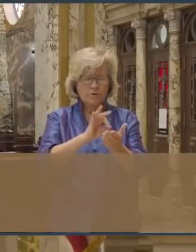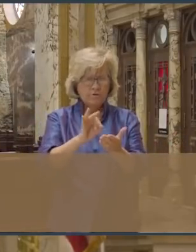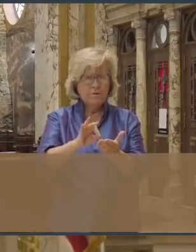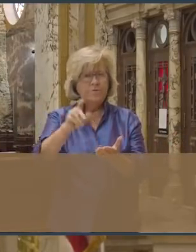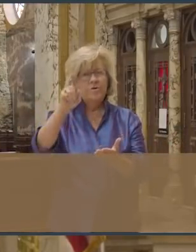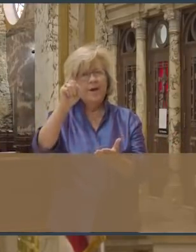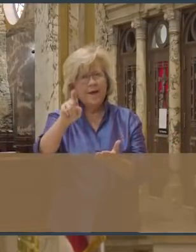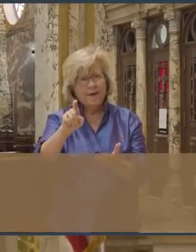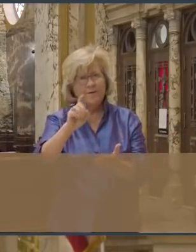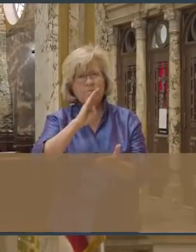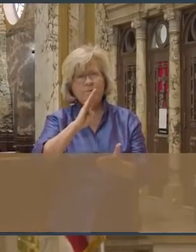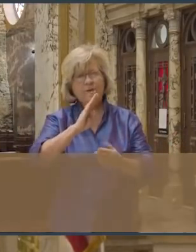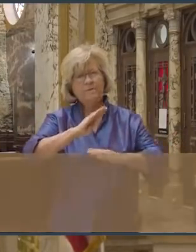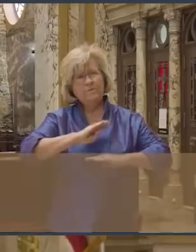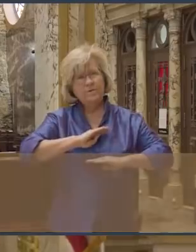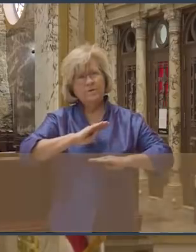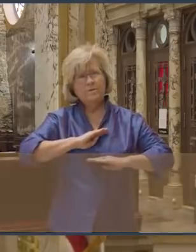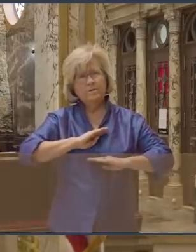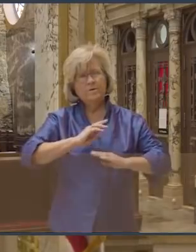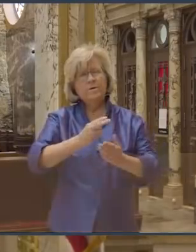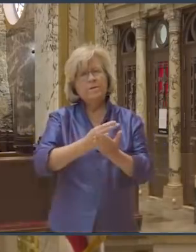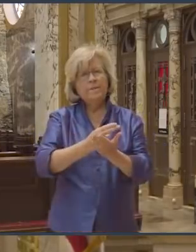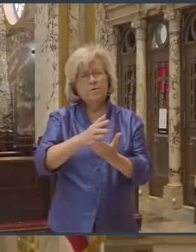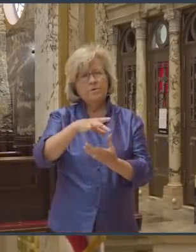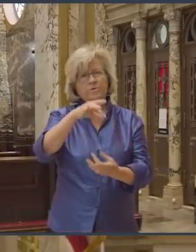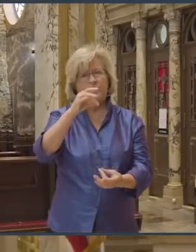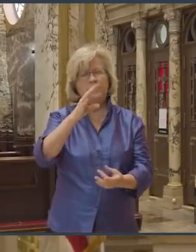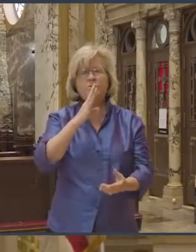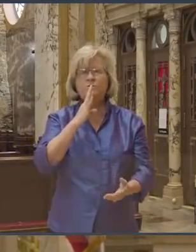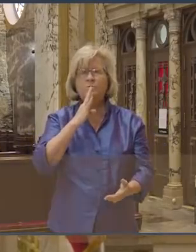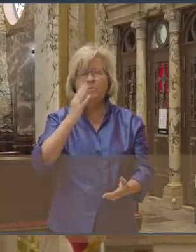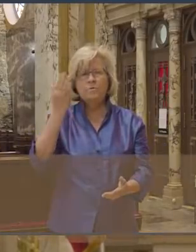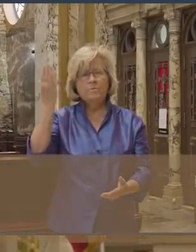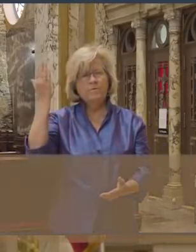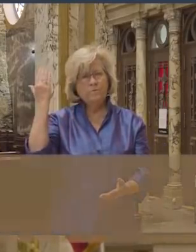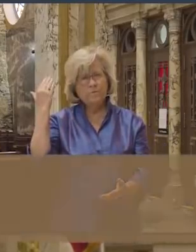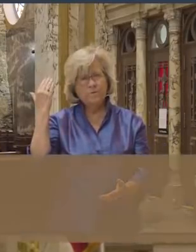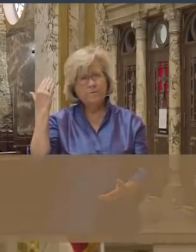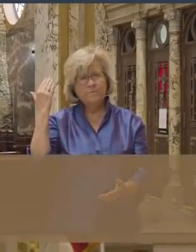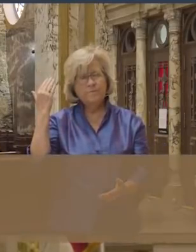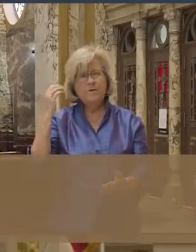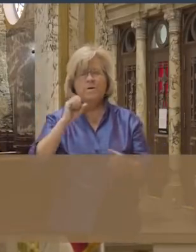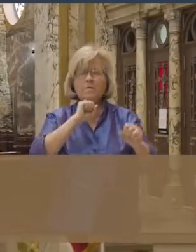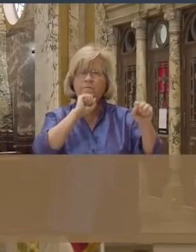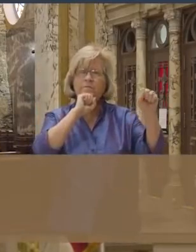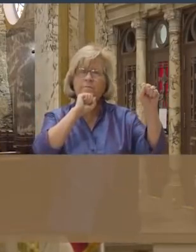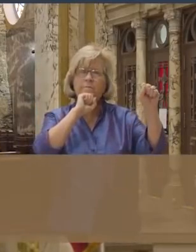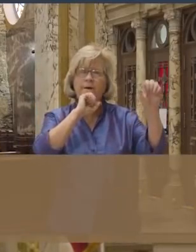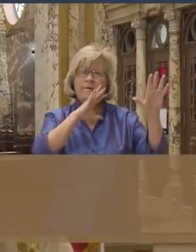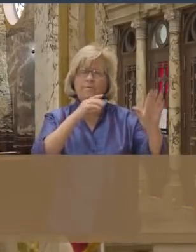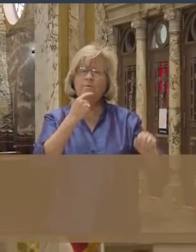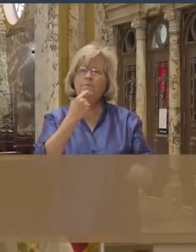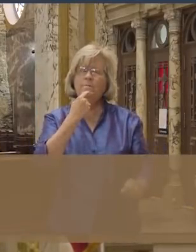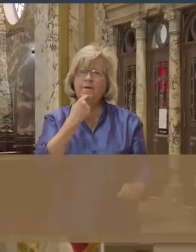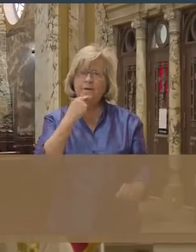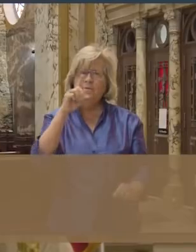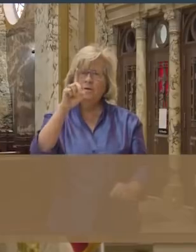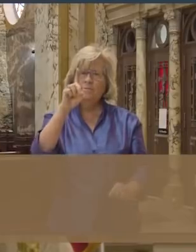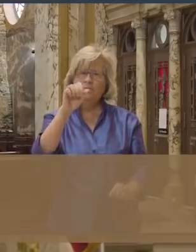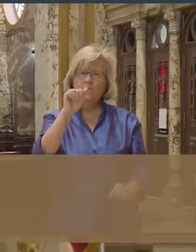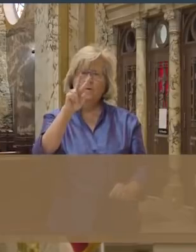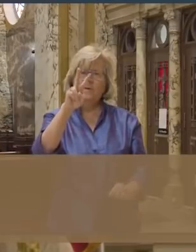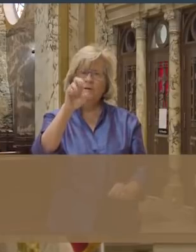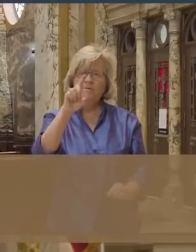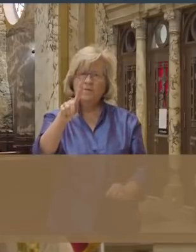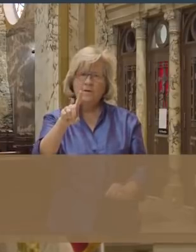to be fulfilled, which the Holy Spirit spoke beforehand through the mouth of David concerning Judas, who